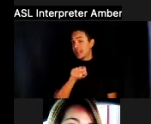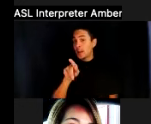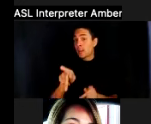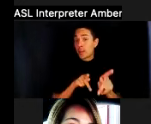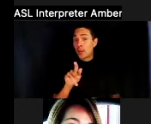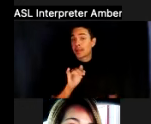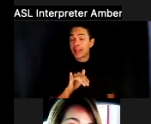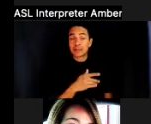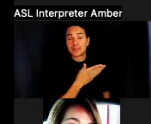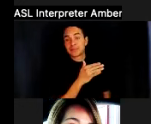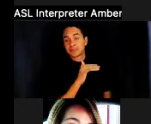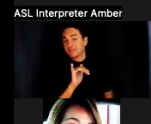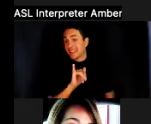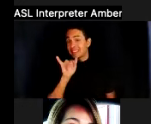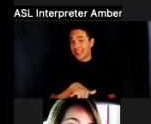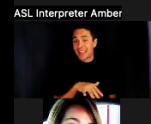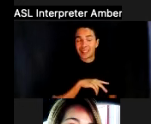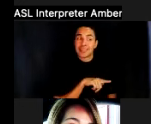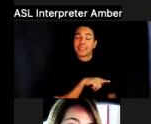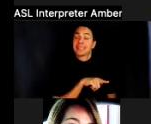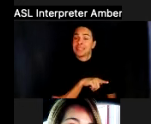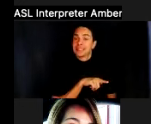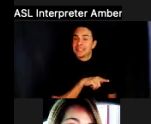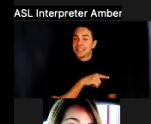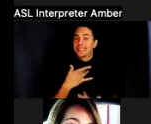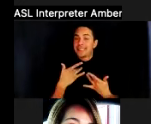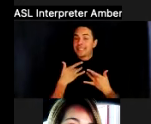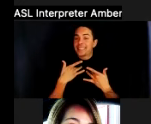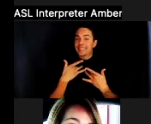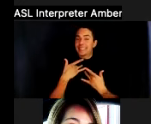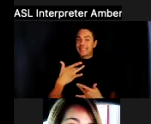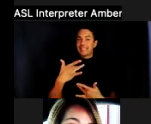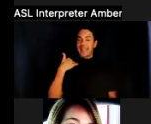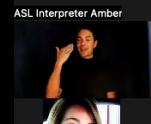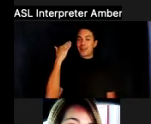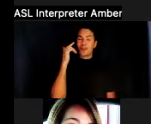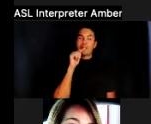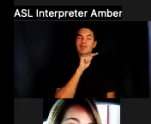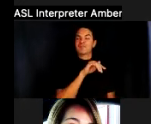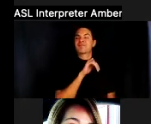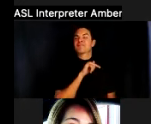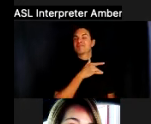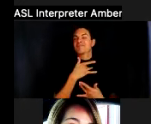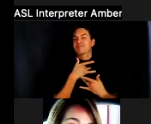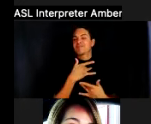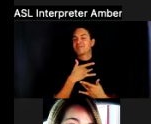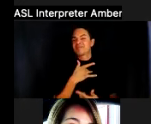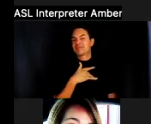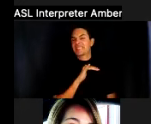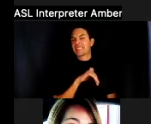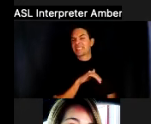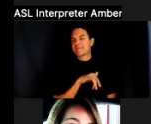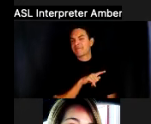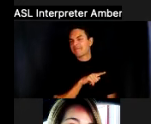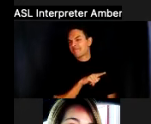they were like that, right? Like I knew that they had like that they thought or they acted or they said things a